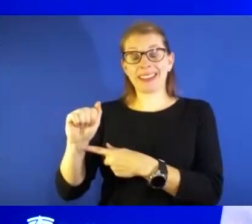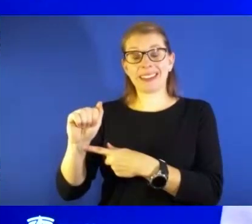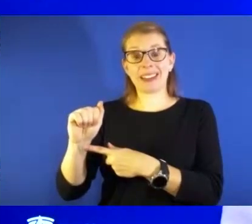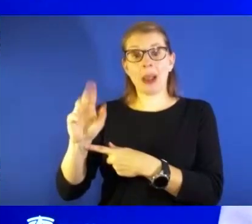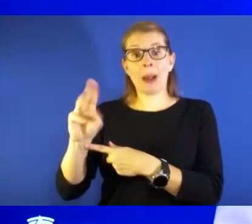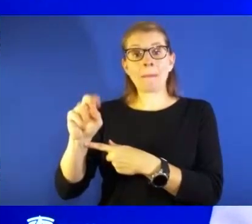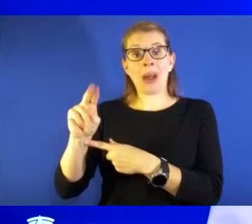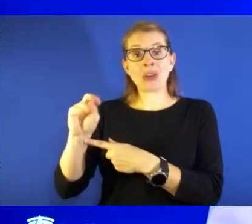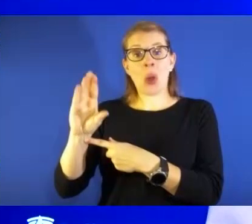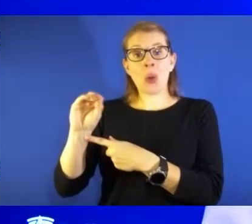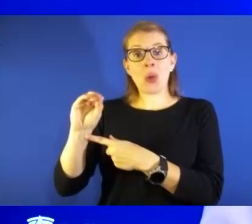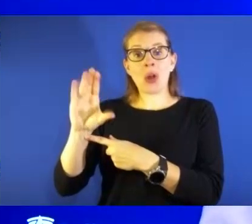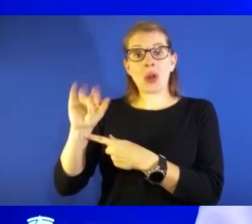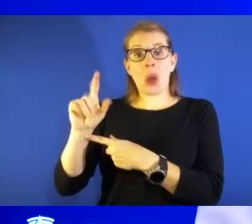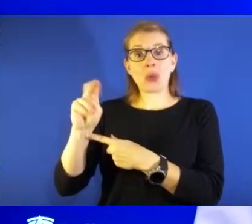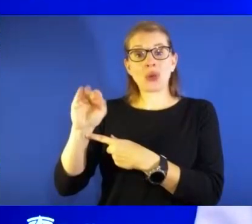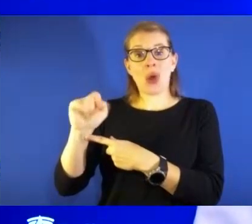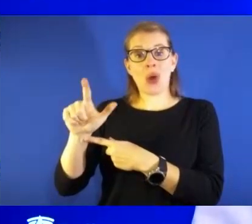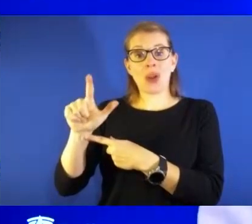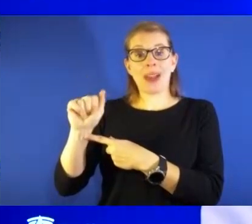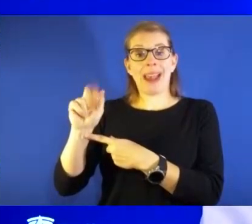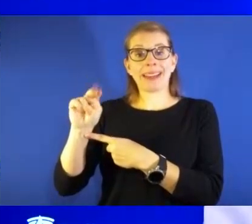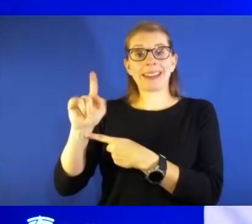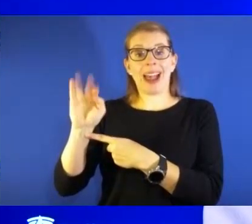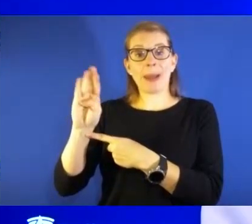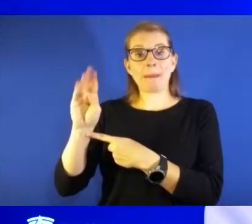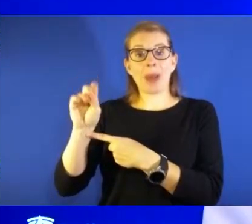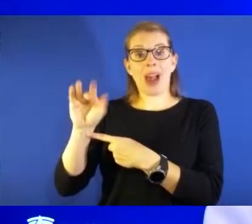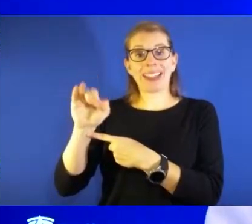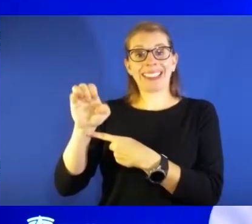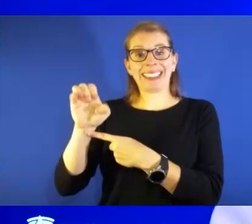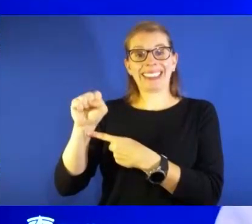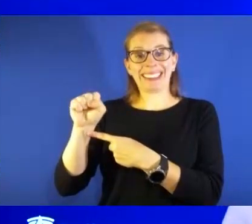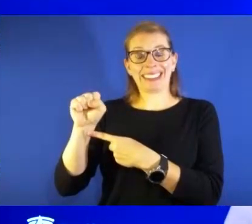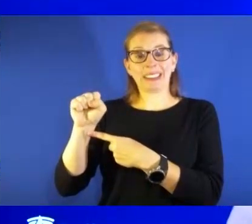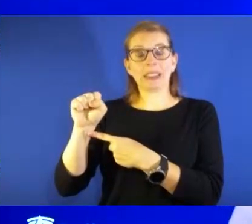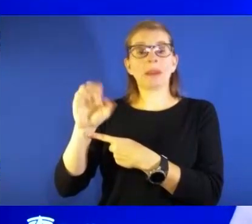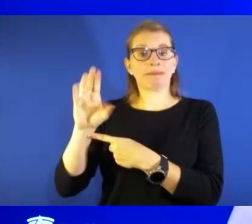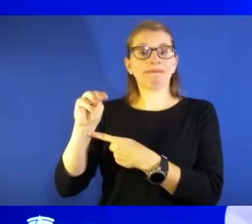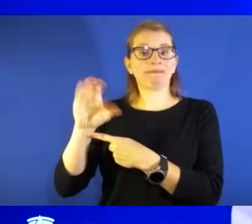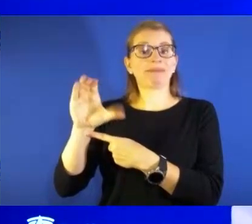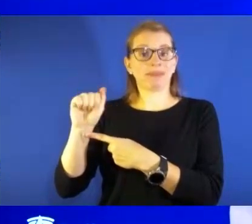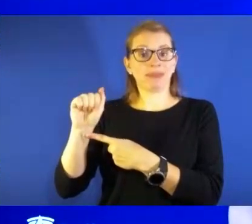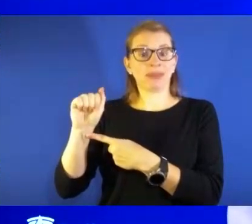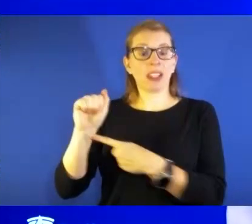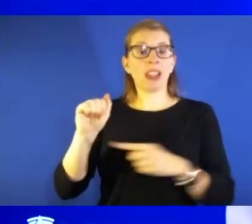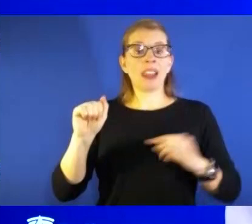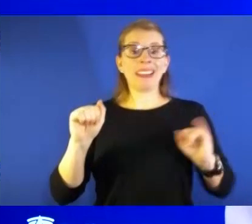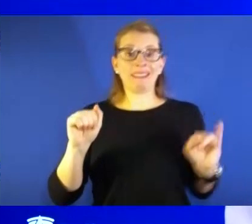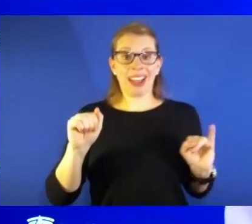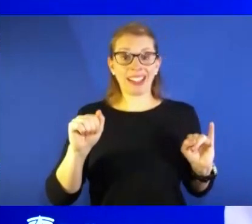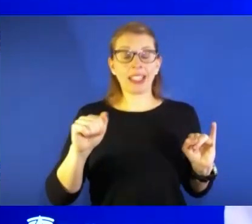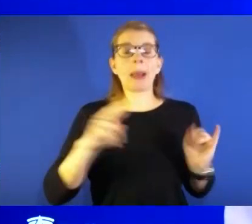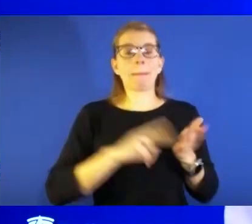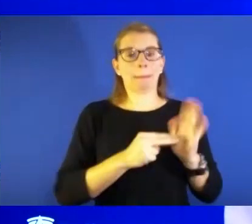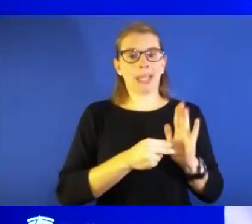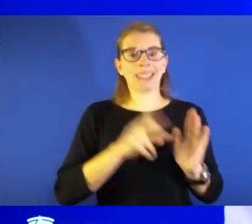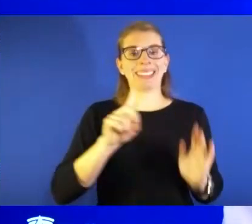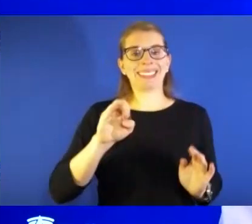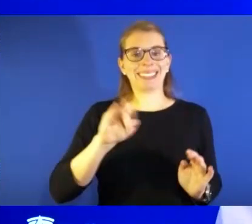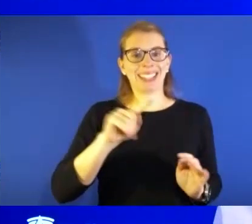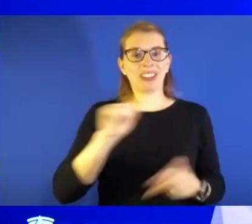days. But in addition, you have been infected. Now, more than likely, it is Delta variant, so you are developing some sort of